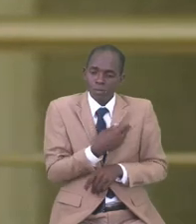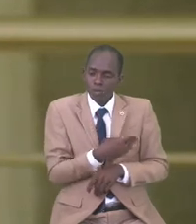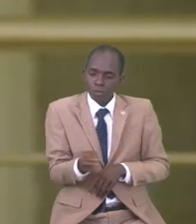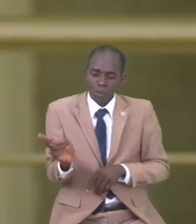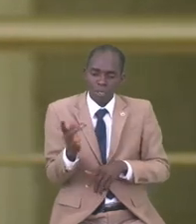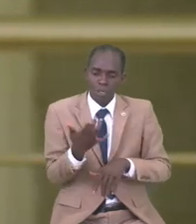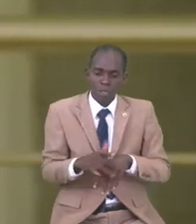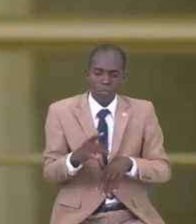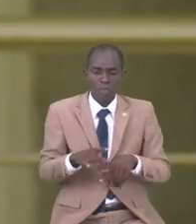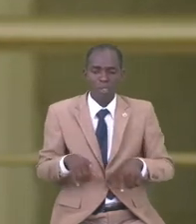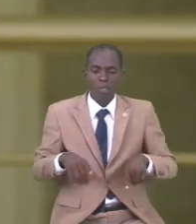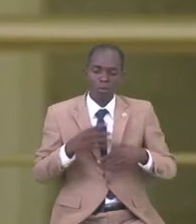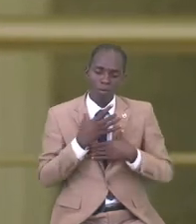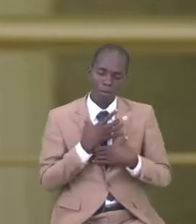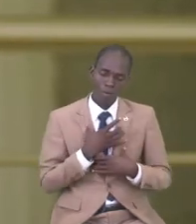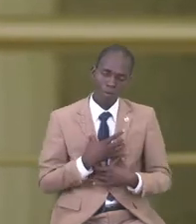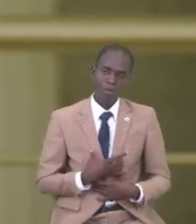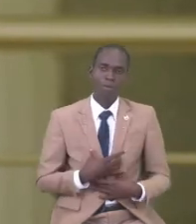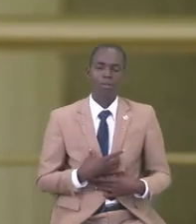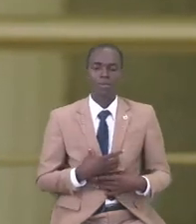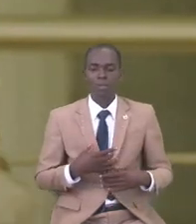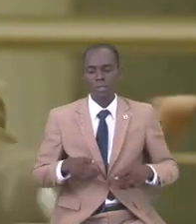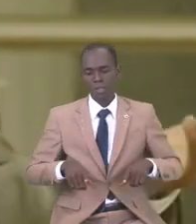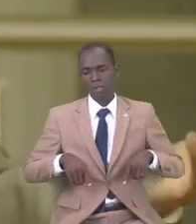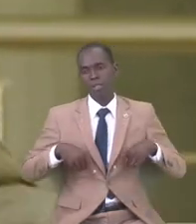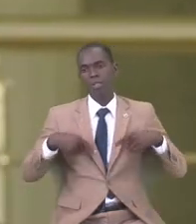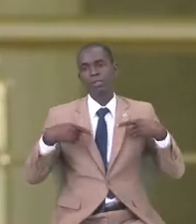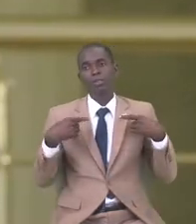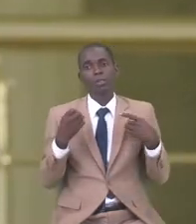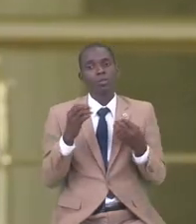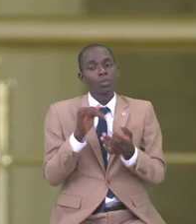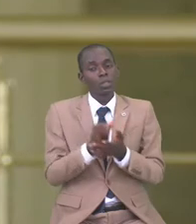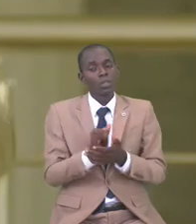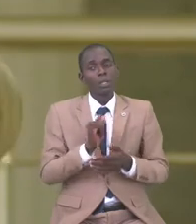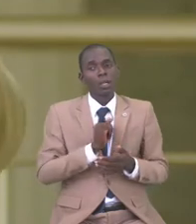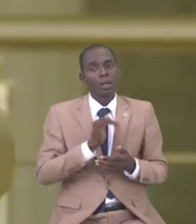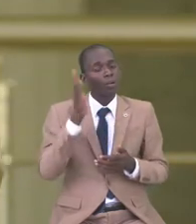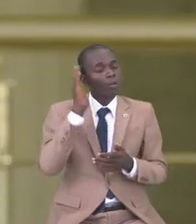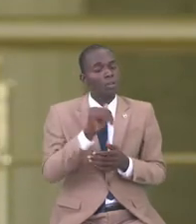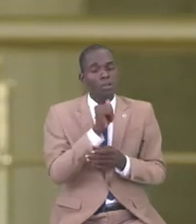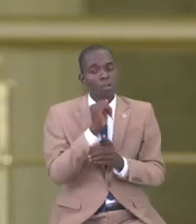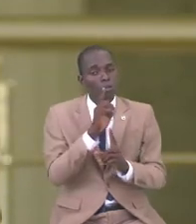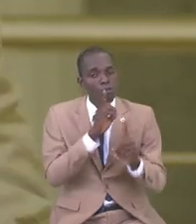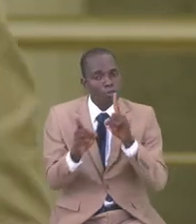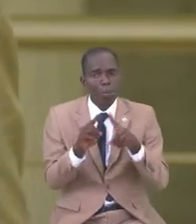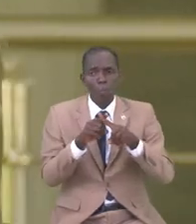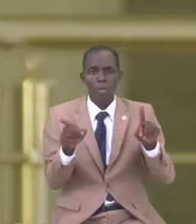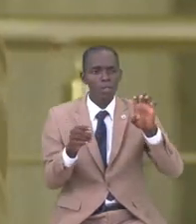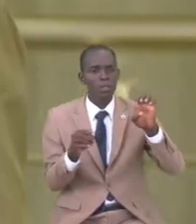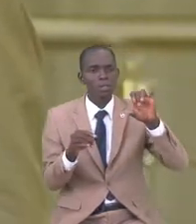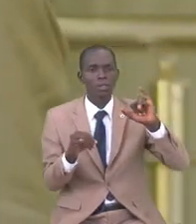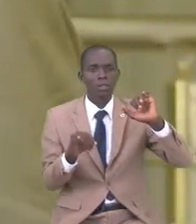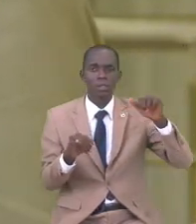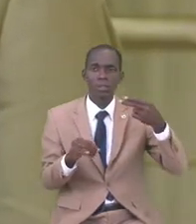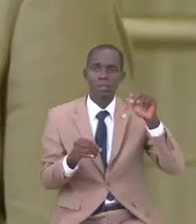life, hungry life, jobless life, so I will not talk. But Elijah, a